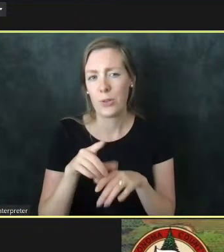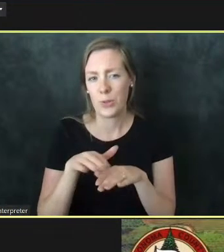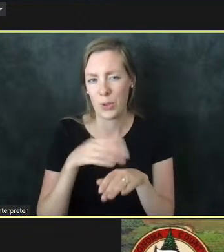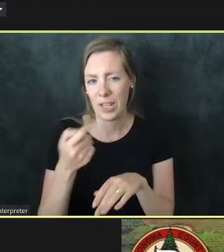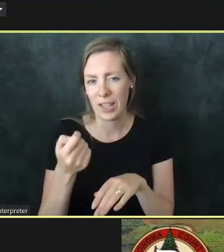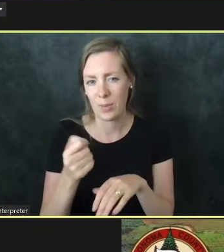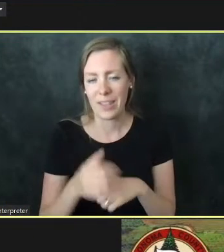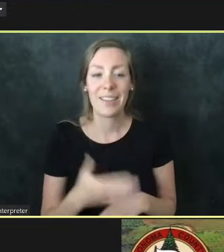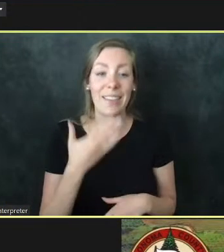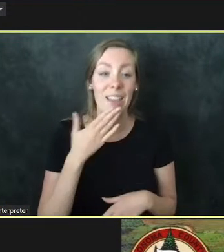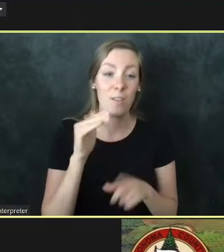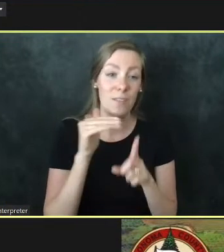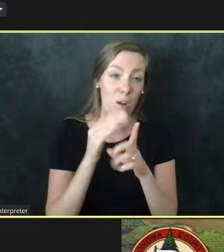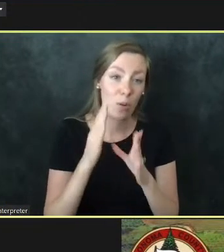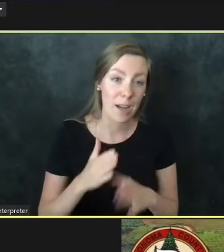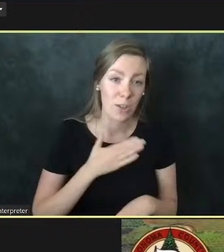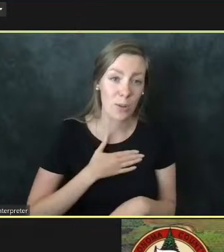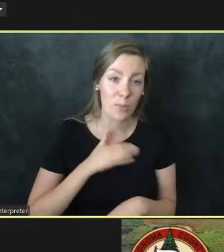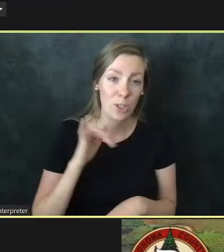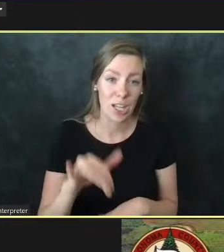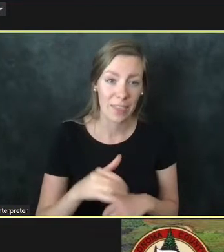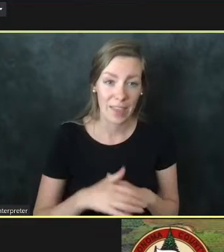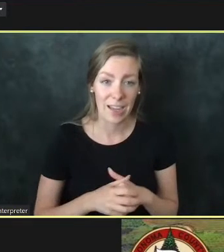that reminder. Very much appreciated.